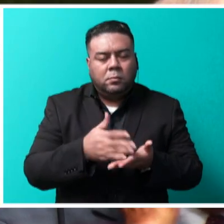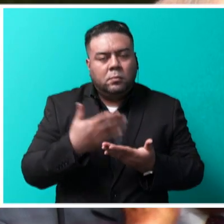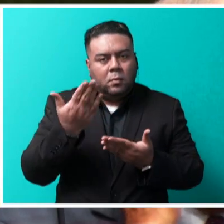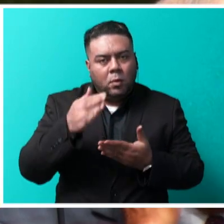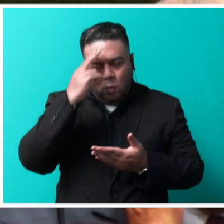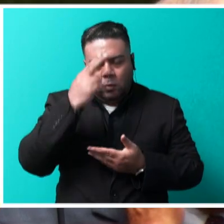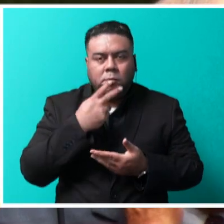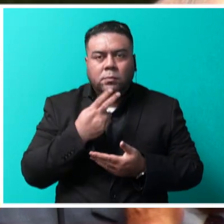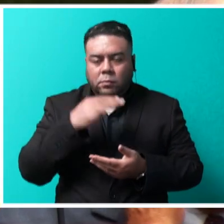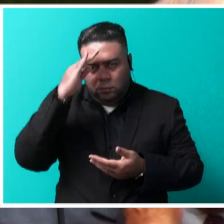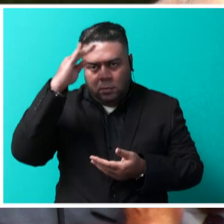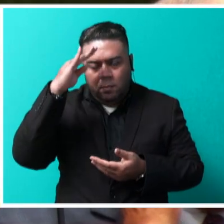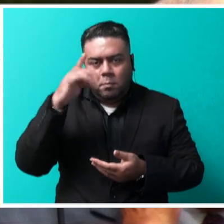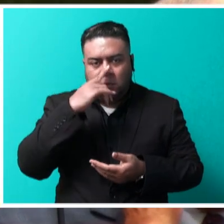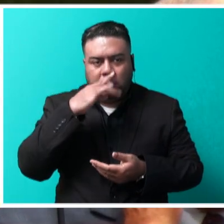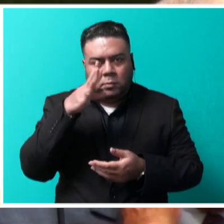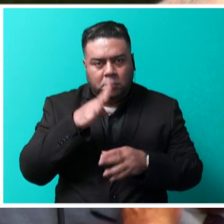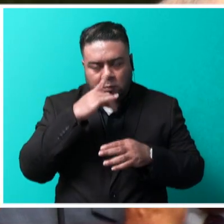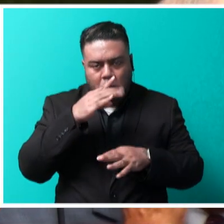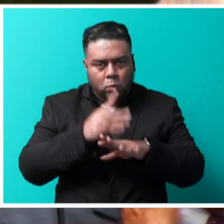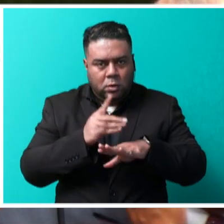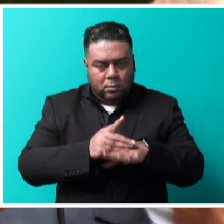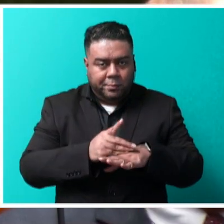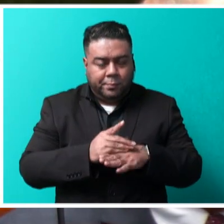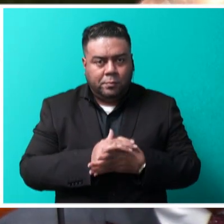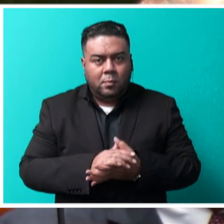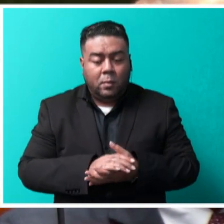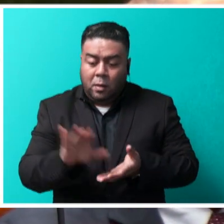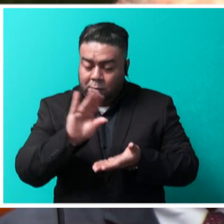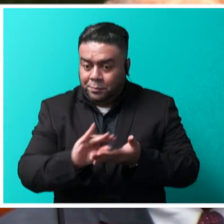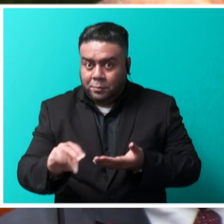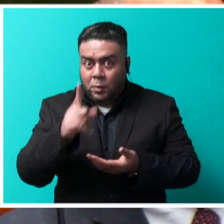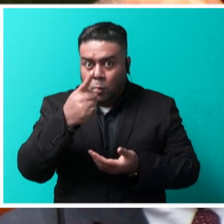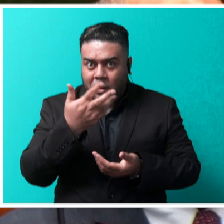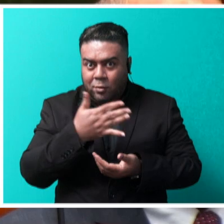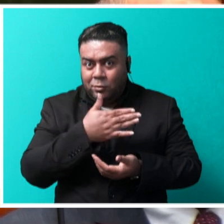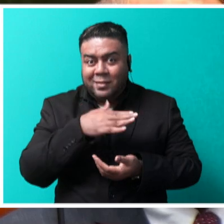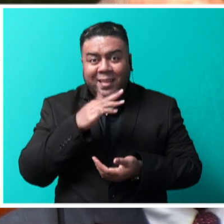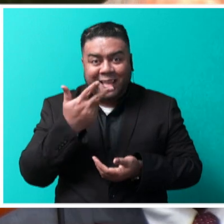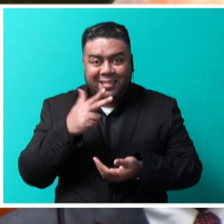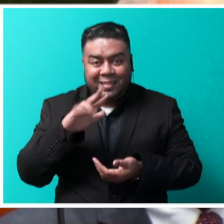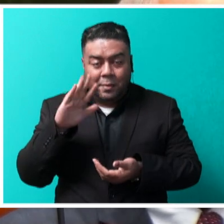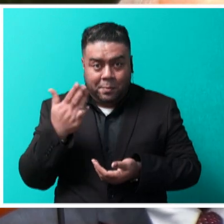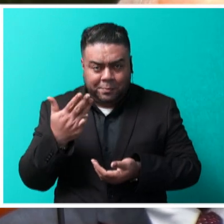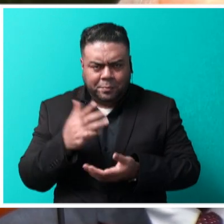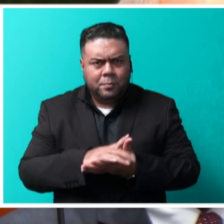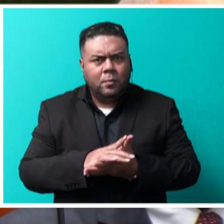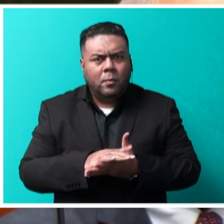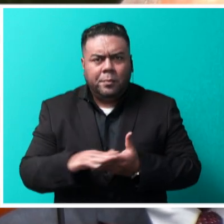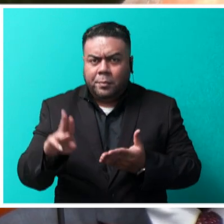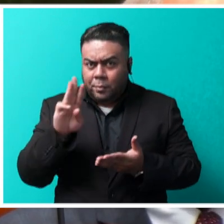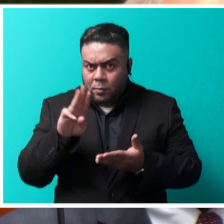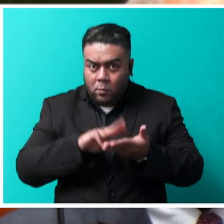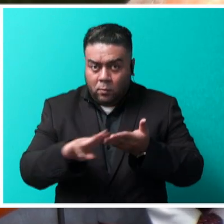persons and persons living with disabilities. Allocation of $189.3 million in this budget enables us to